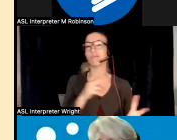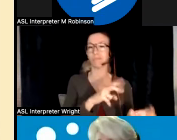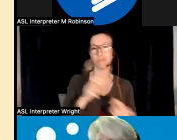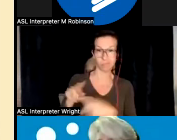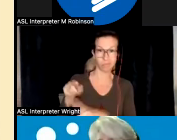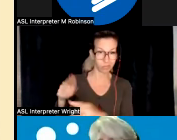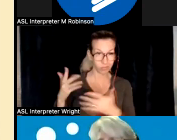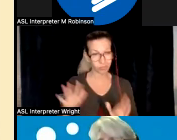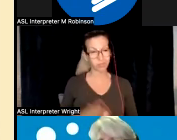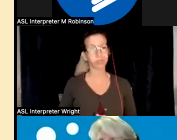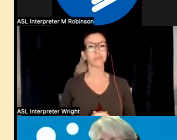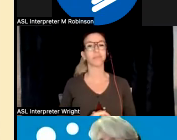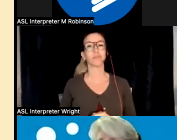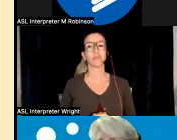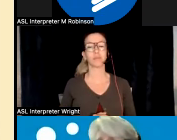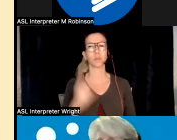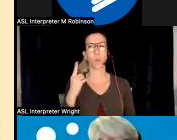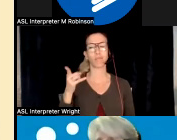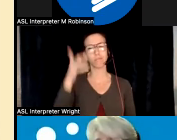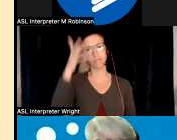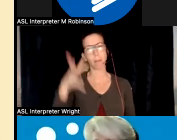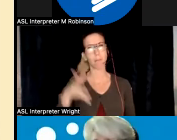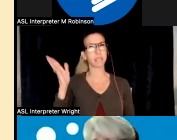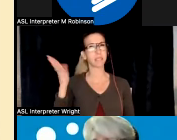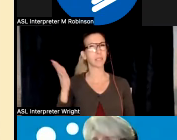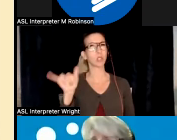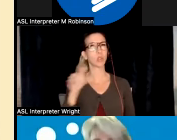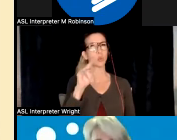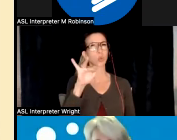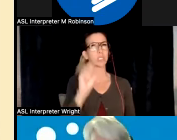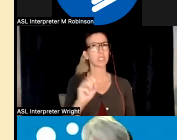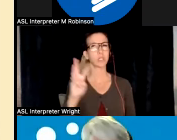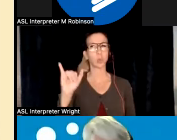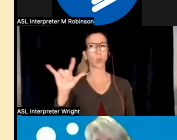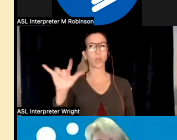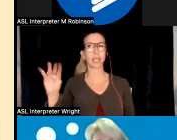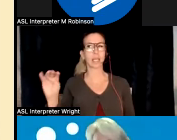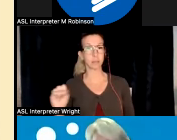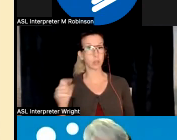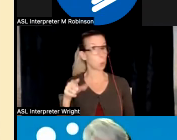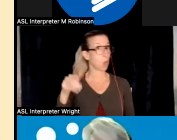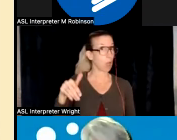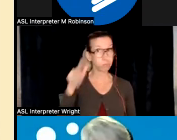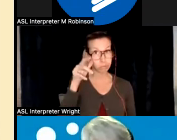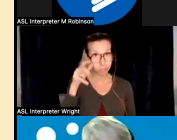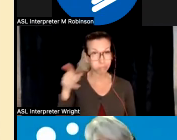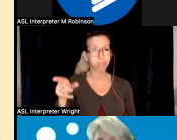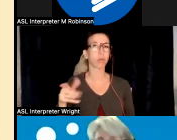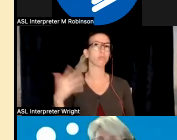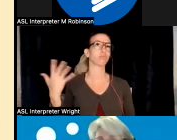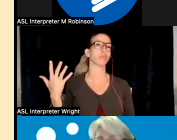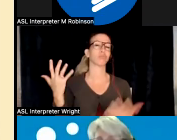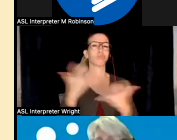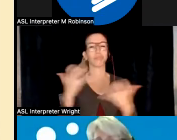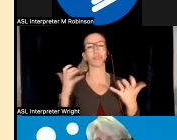gentleman who was our speaker is Junius Williams. If you haven't heard him speak, he is fantastic.